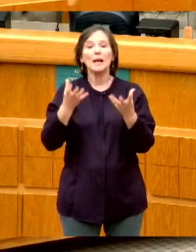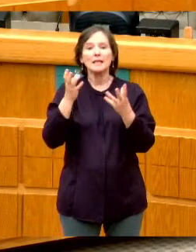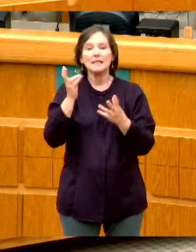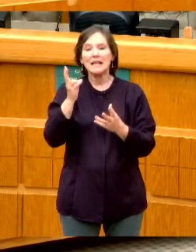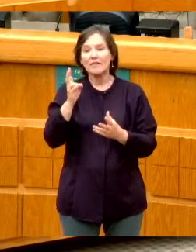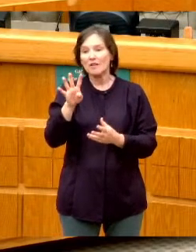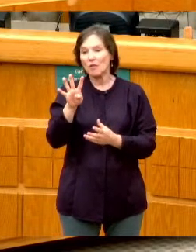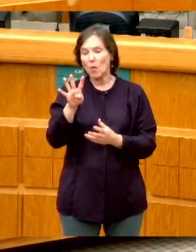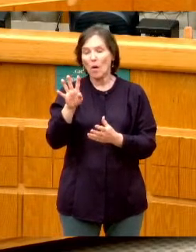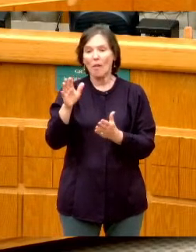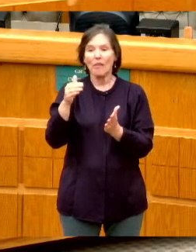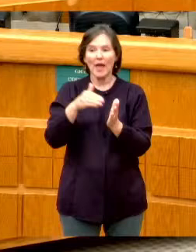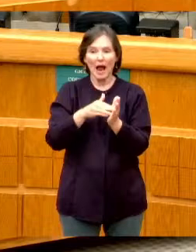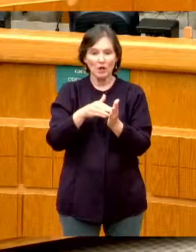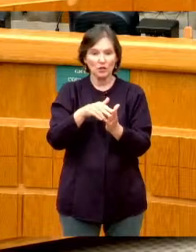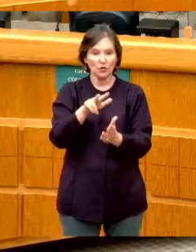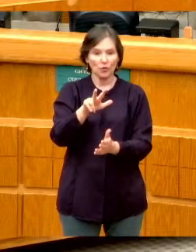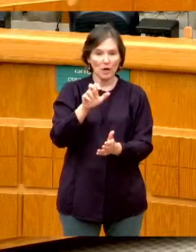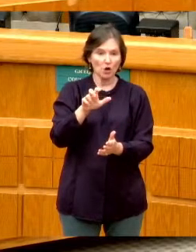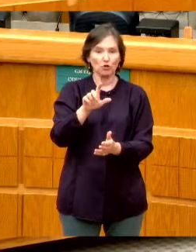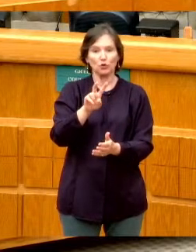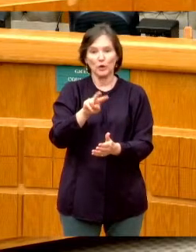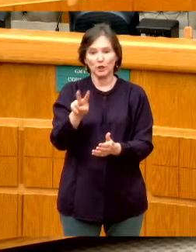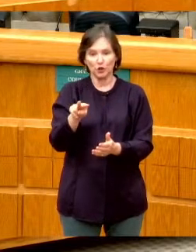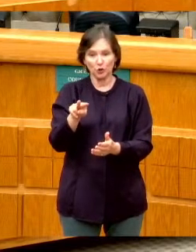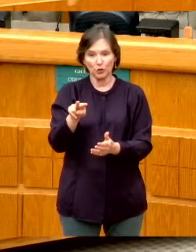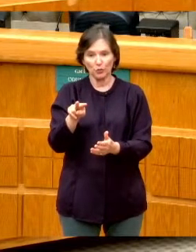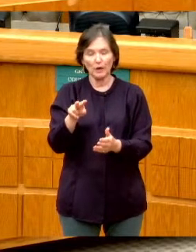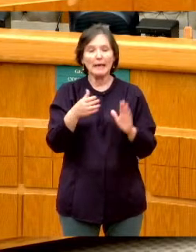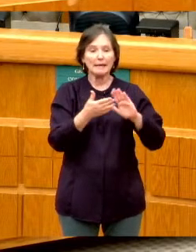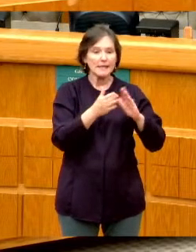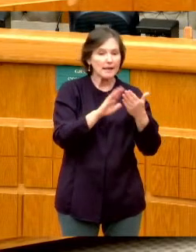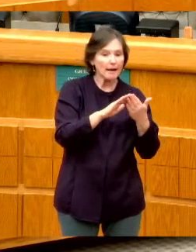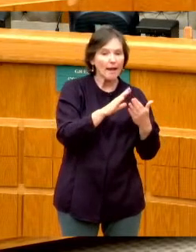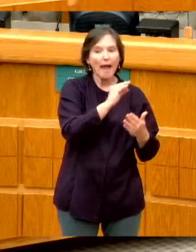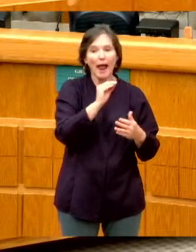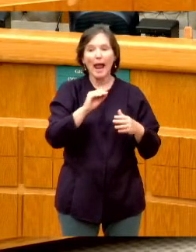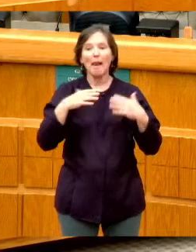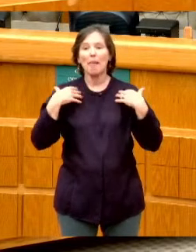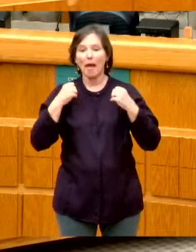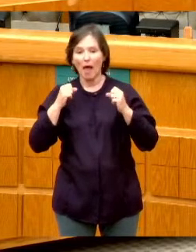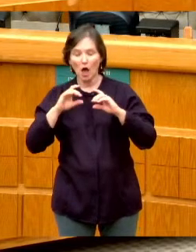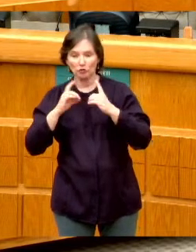74,322, with the City-County Health District accounting for